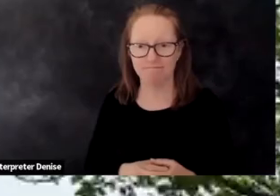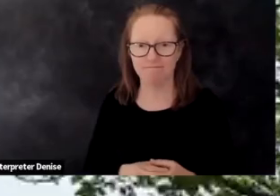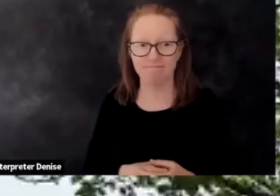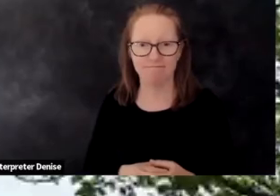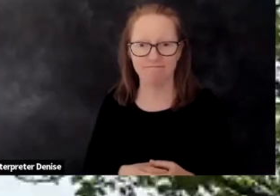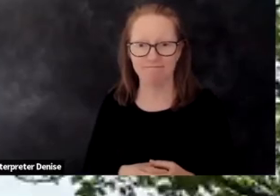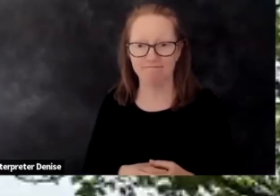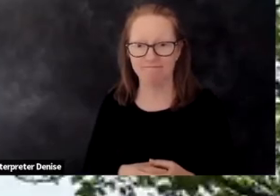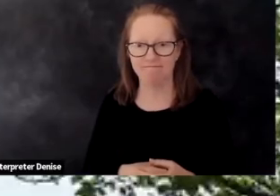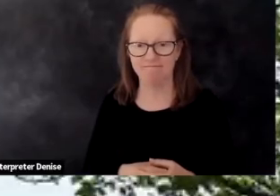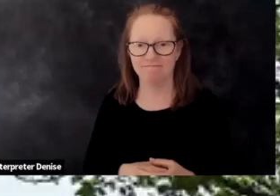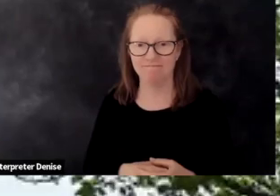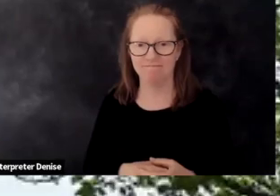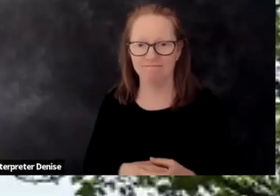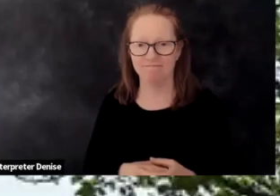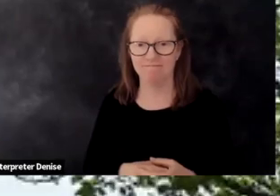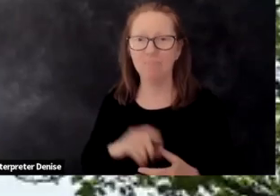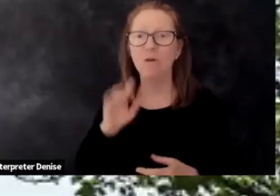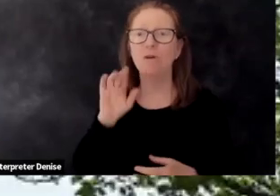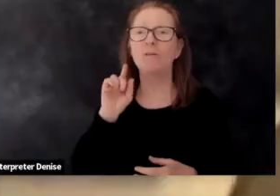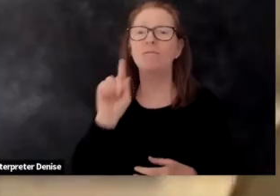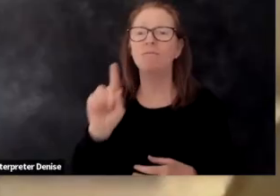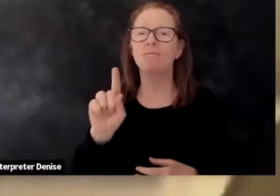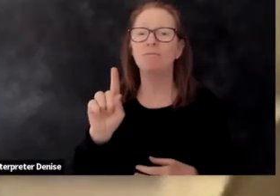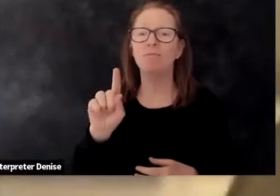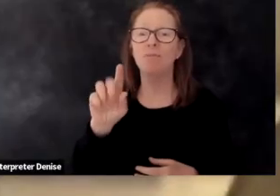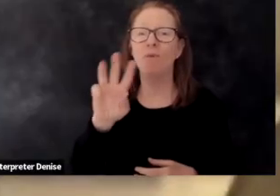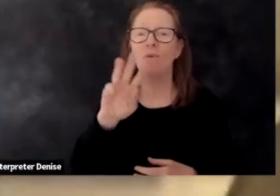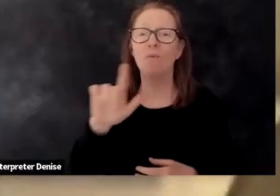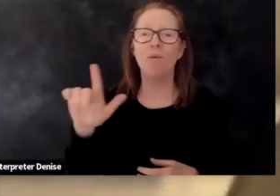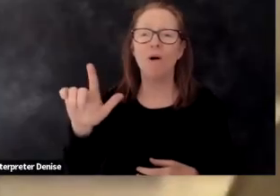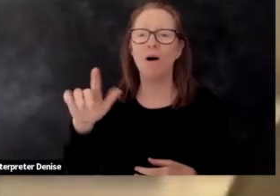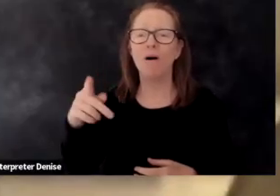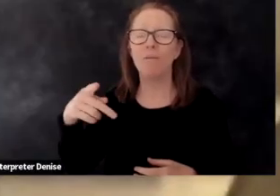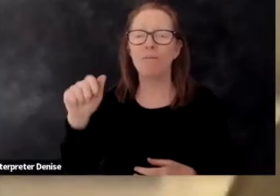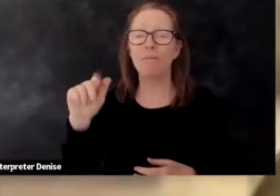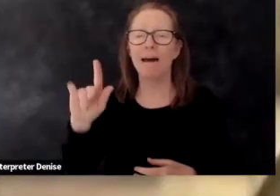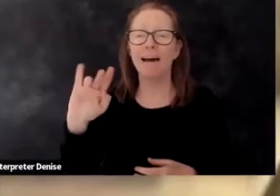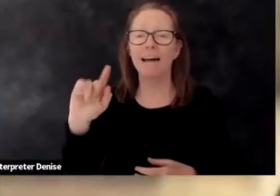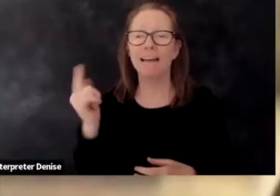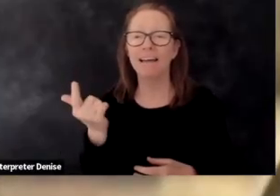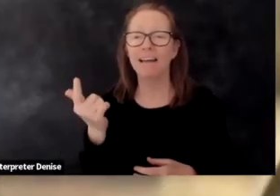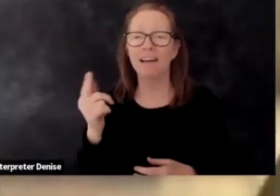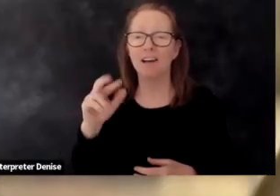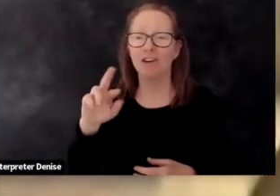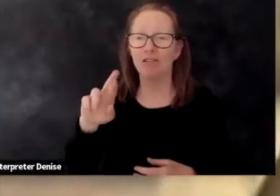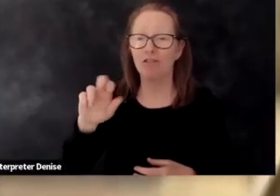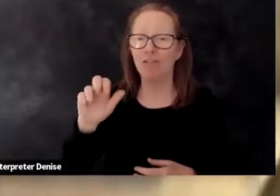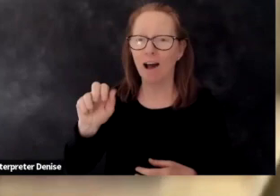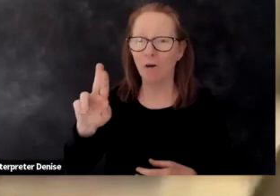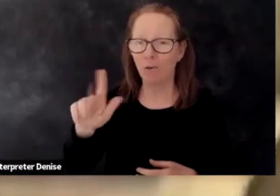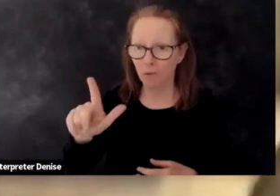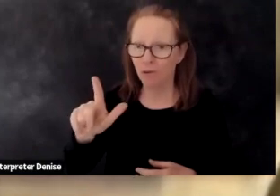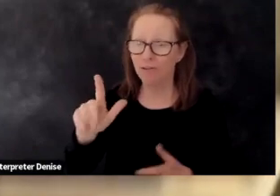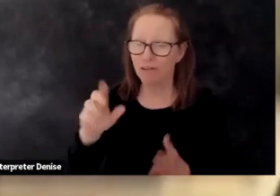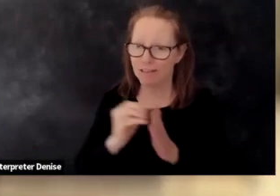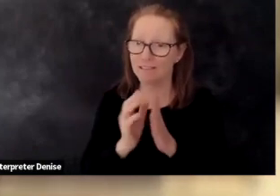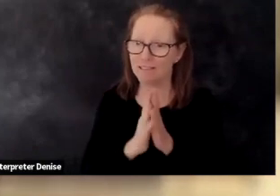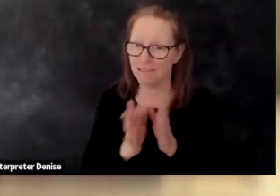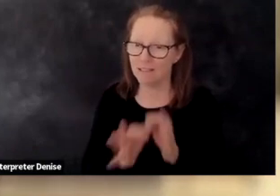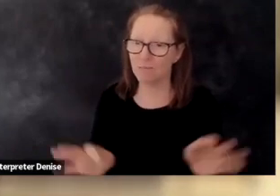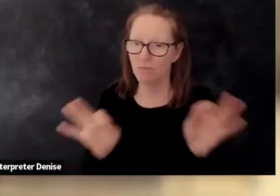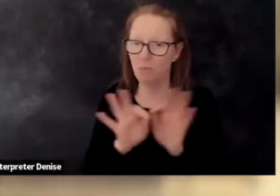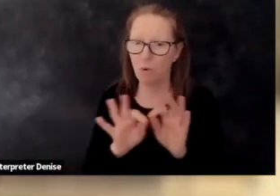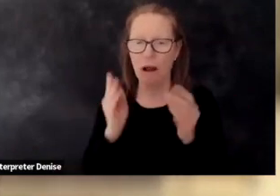Excellent. Wall padding. You didn't talk about that, Raul. That's important. And please, if you could, at some point, let people know